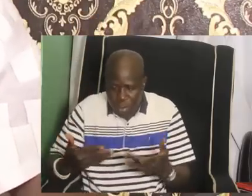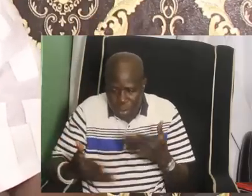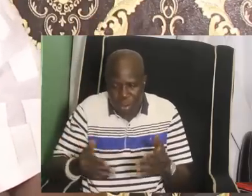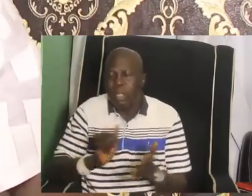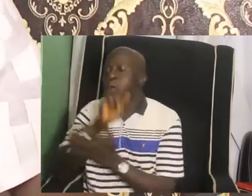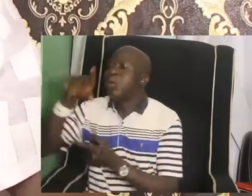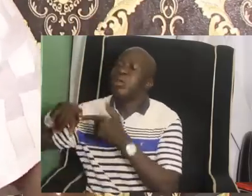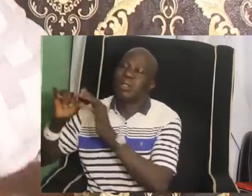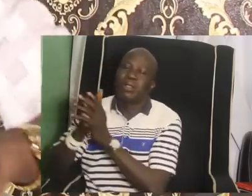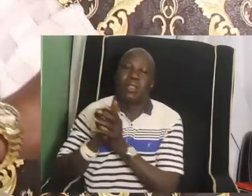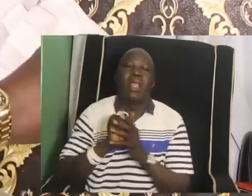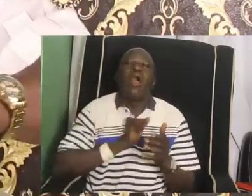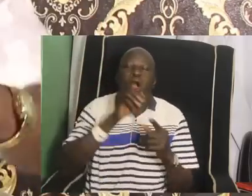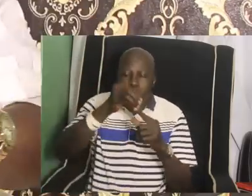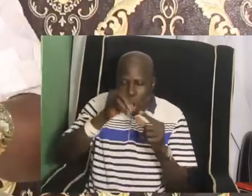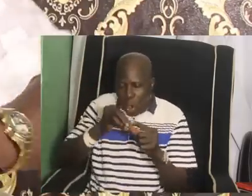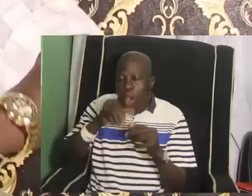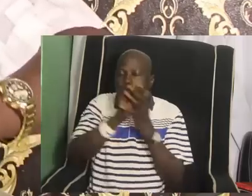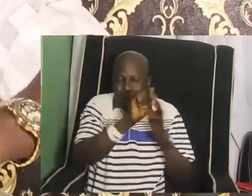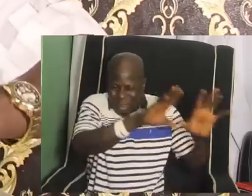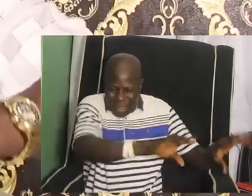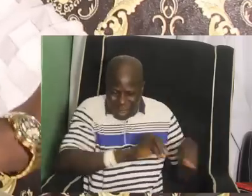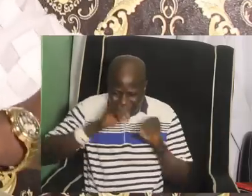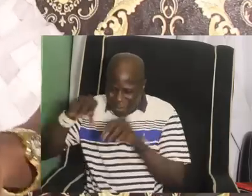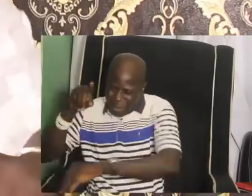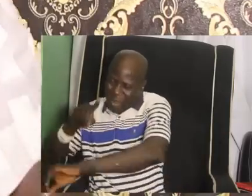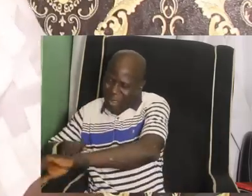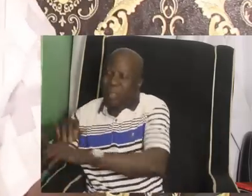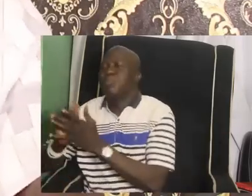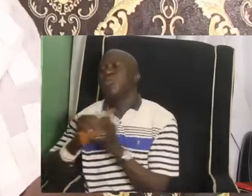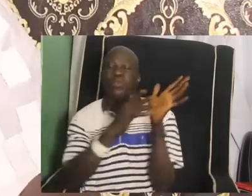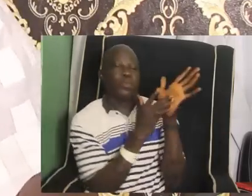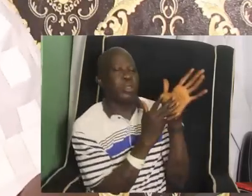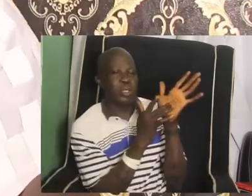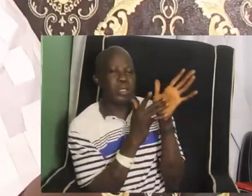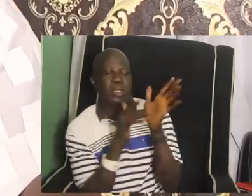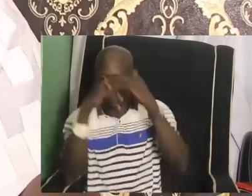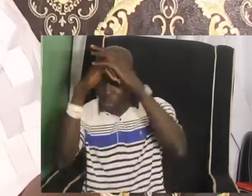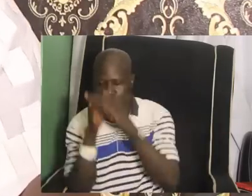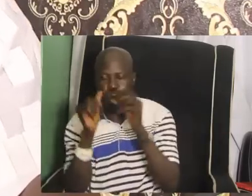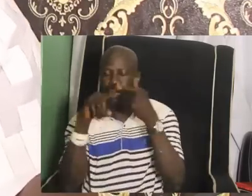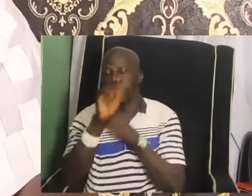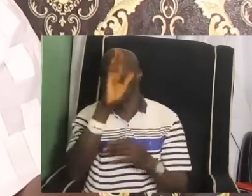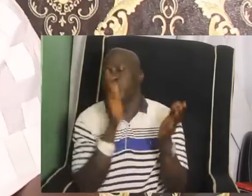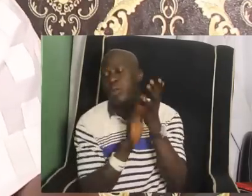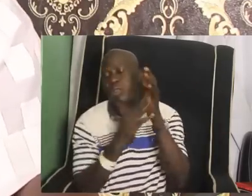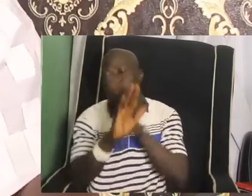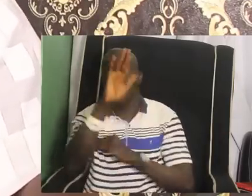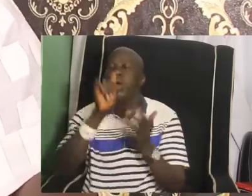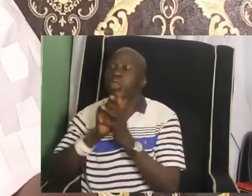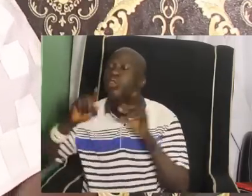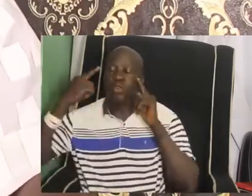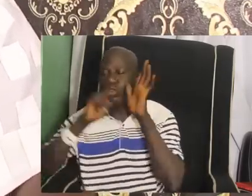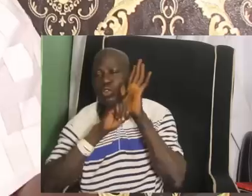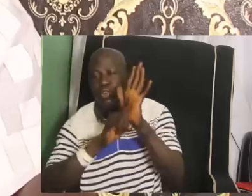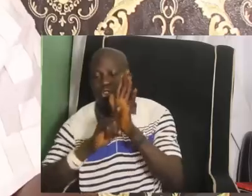our timbre or ama ayo aye si le ta ma fi jo yin Olorun. We leave give time for us to dance and praise. Lati fi apere han